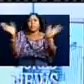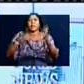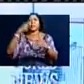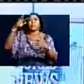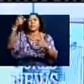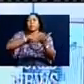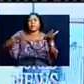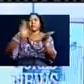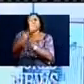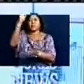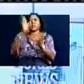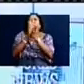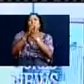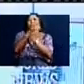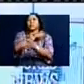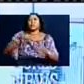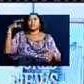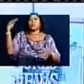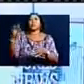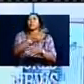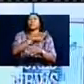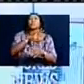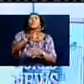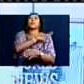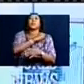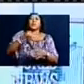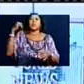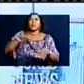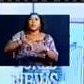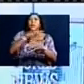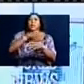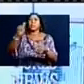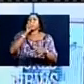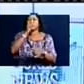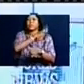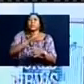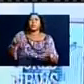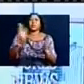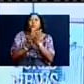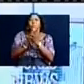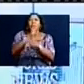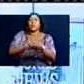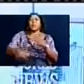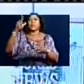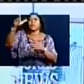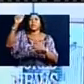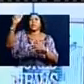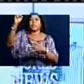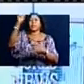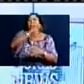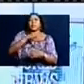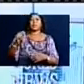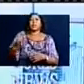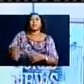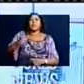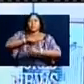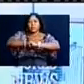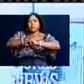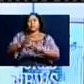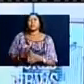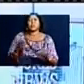including proprietors of private schools, on Lassa virus infection and prevention. Kike Lomoduyebo reports that